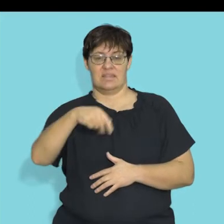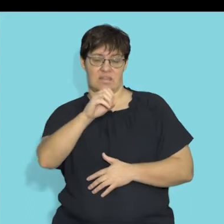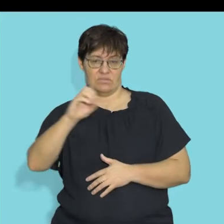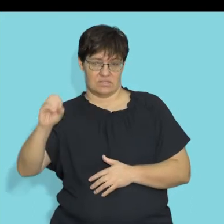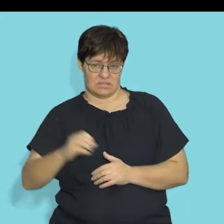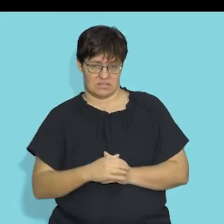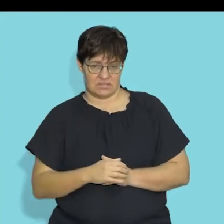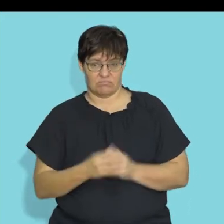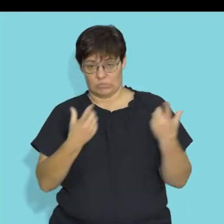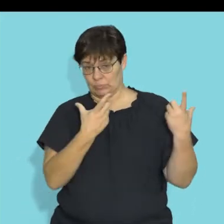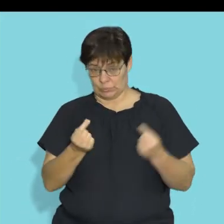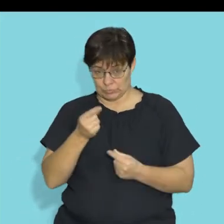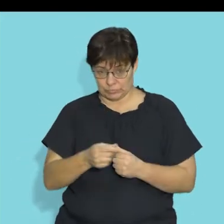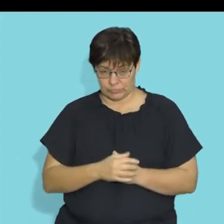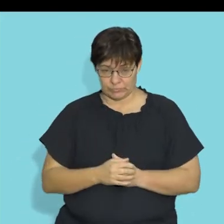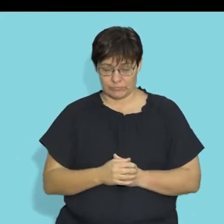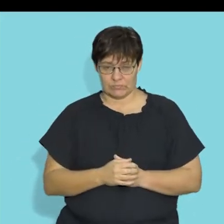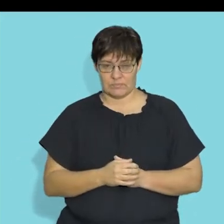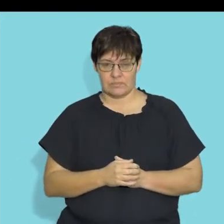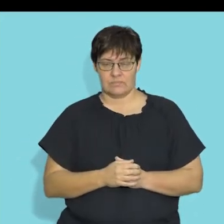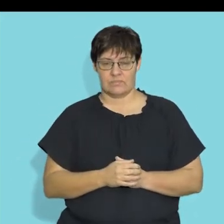58,000. Let's do that.